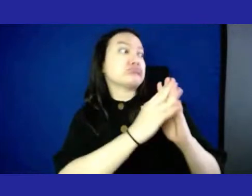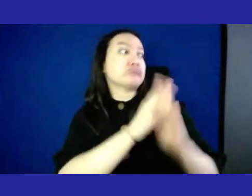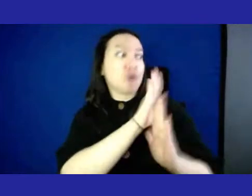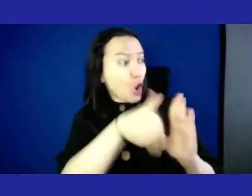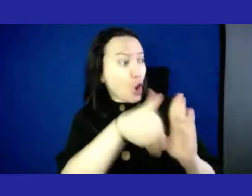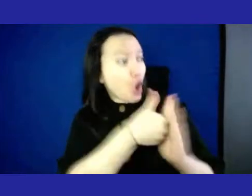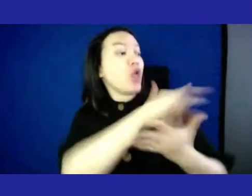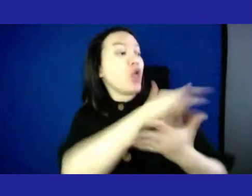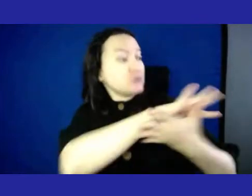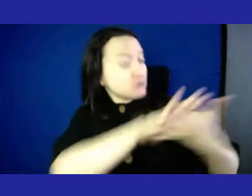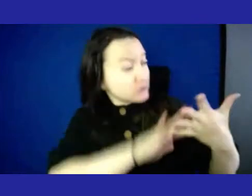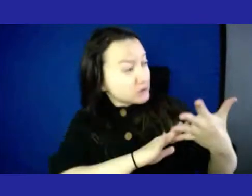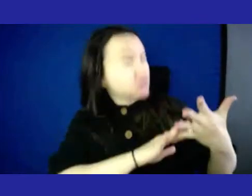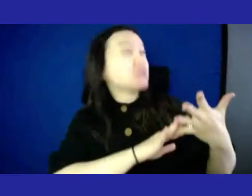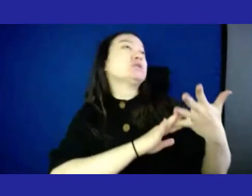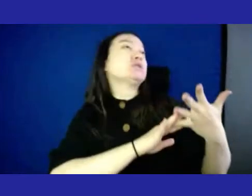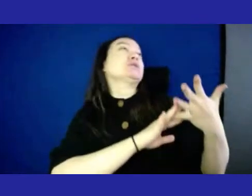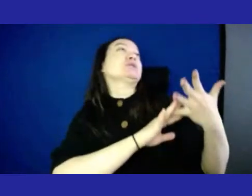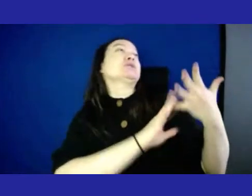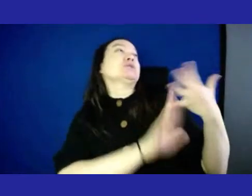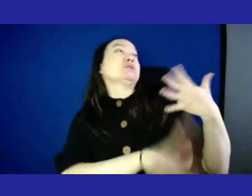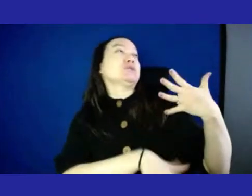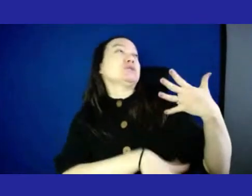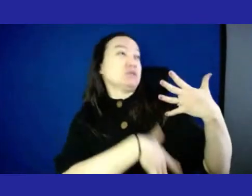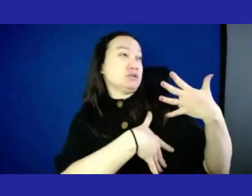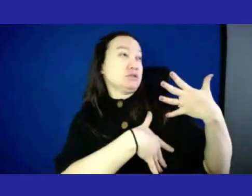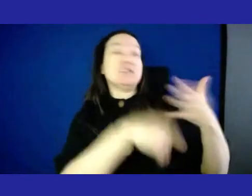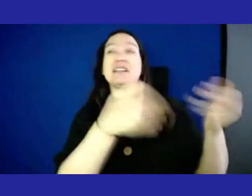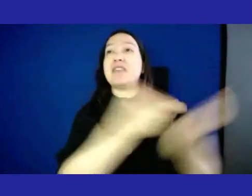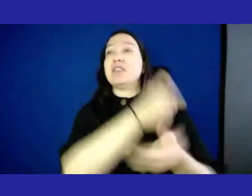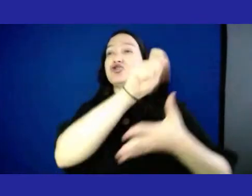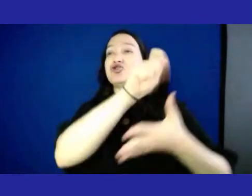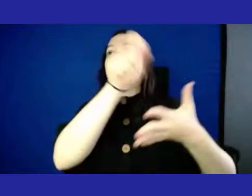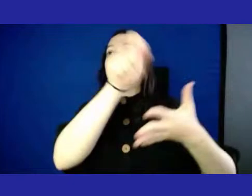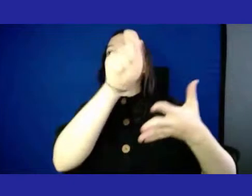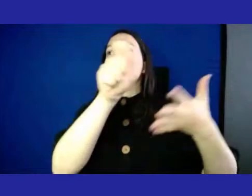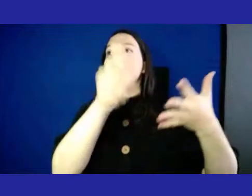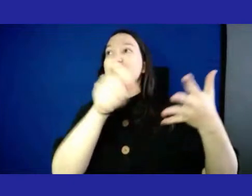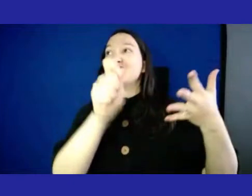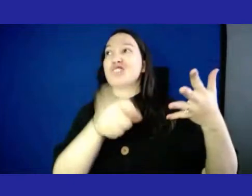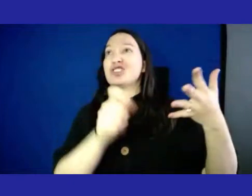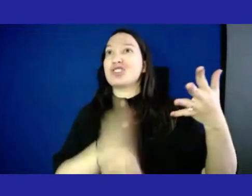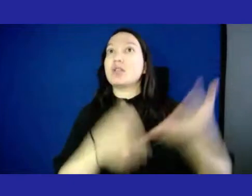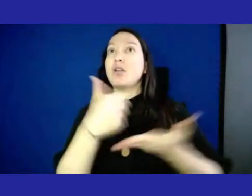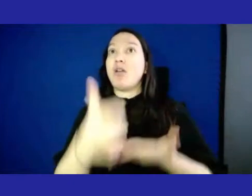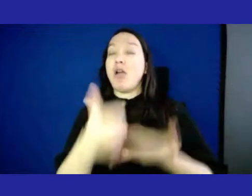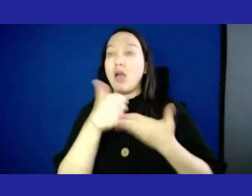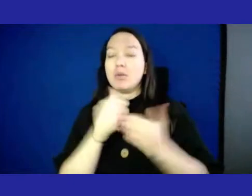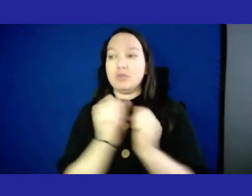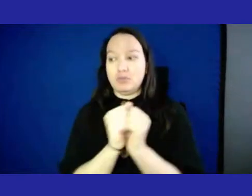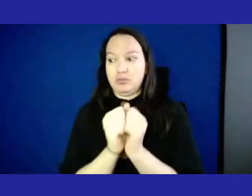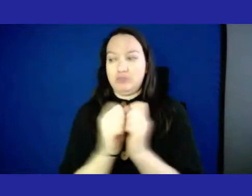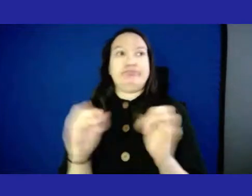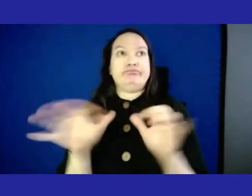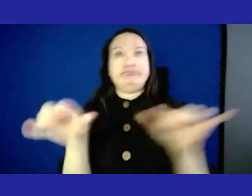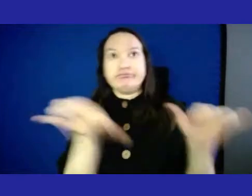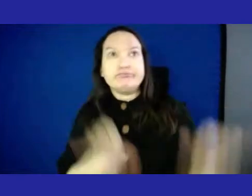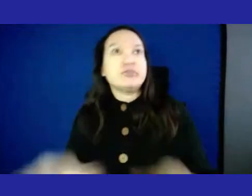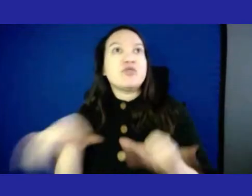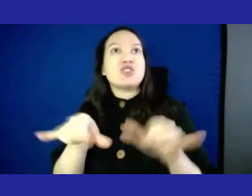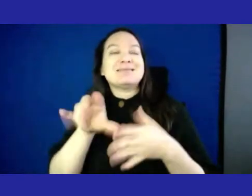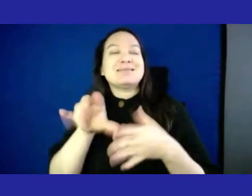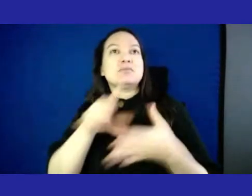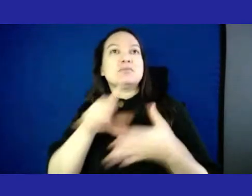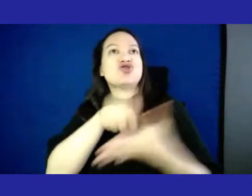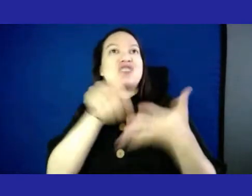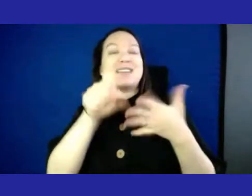of the boxes are checked going into it. So they have helped us build out a sort of universal checklist. If we've